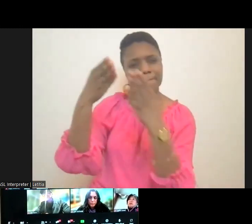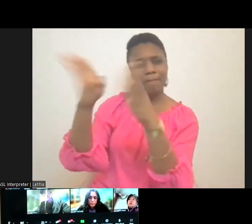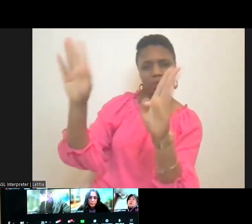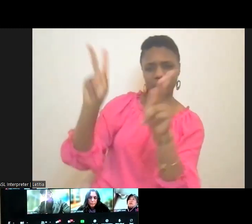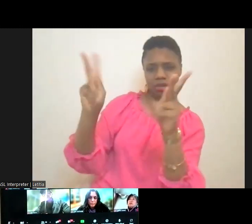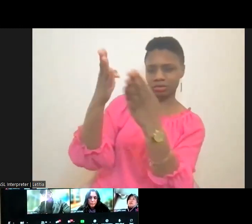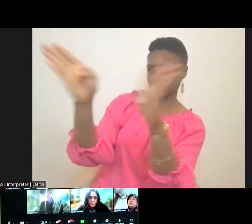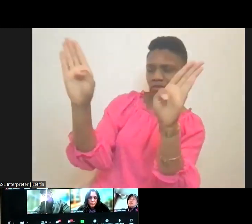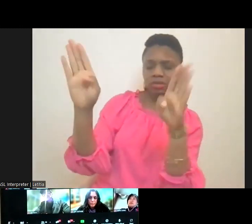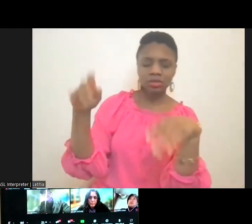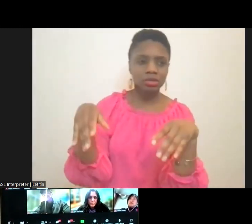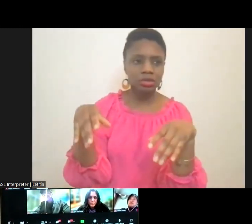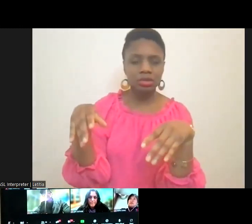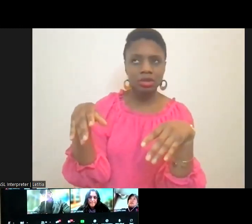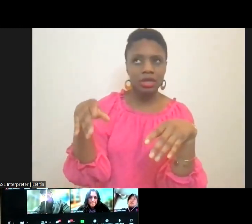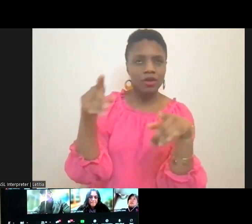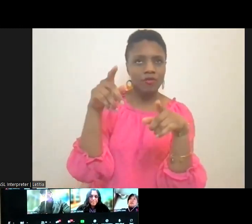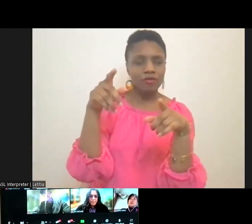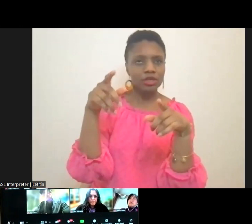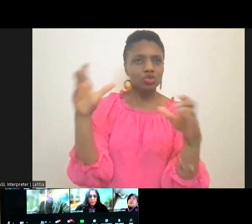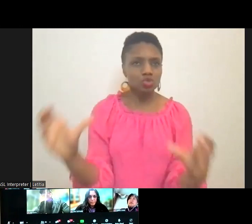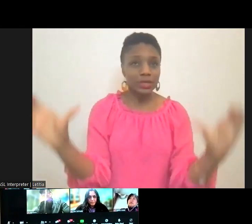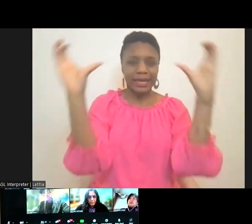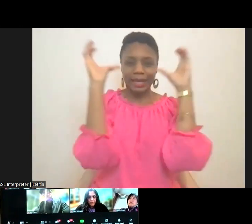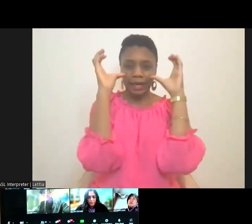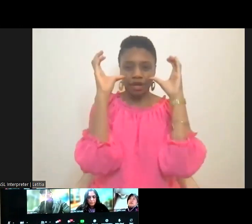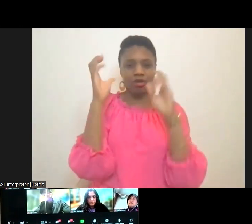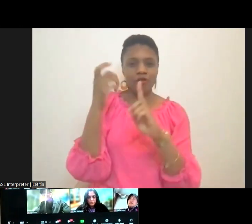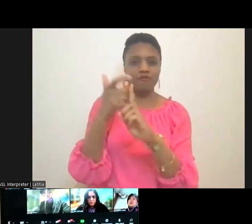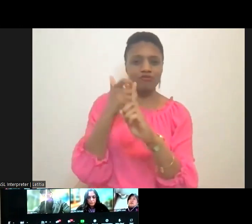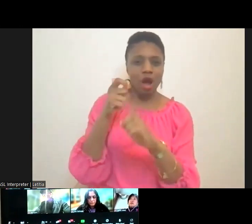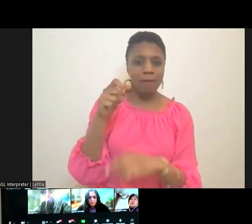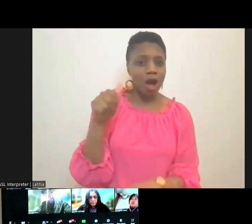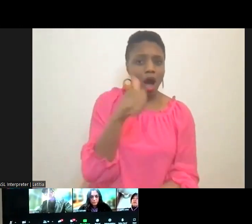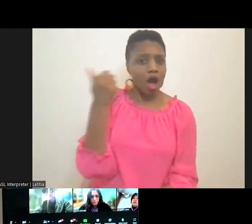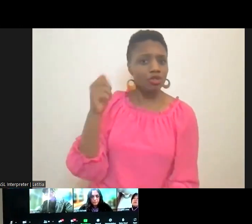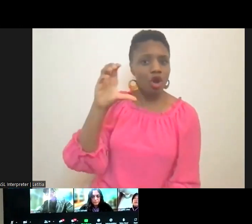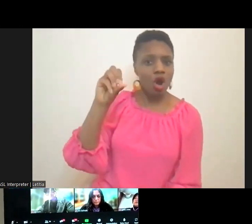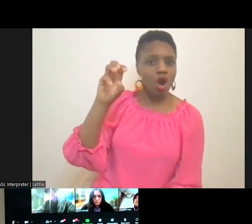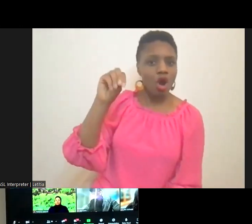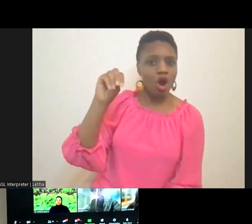because these are public meetings, to hear back from other commissions and